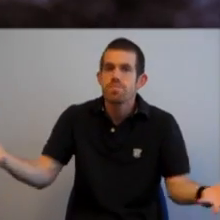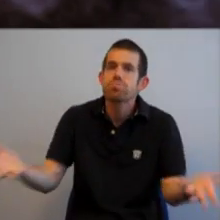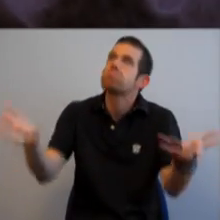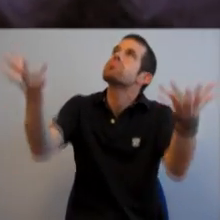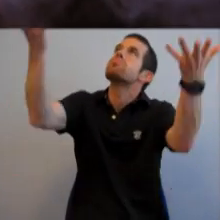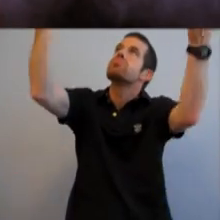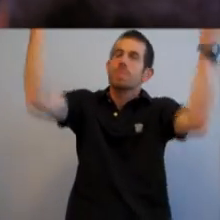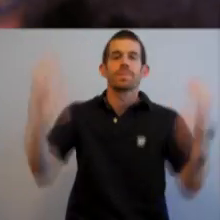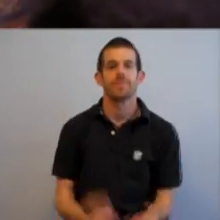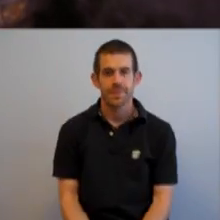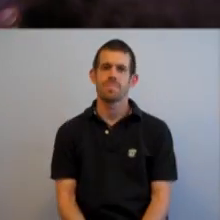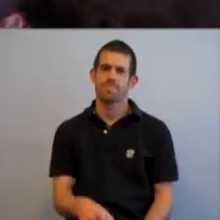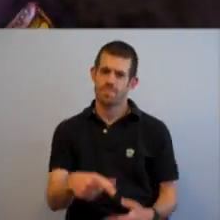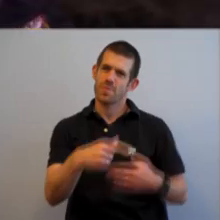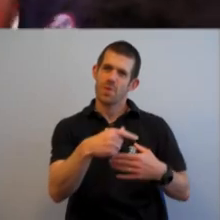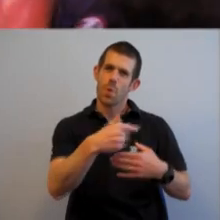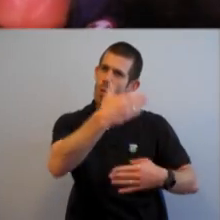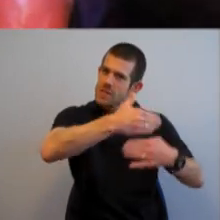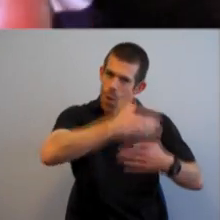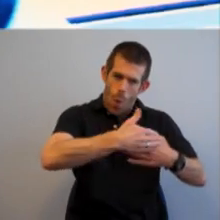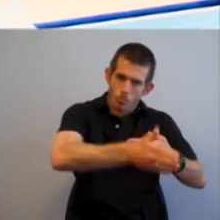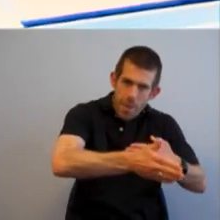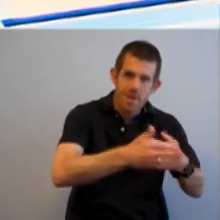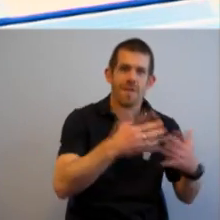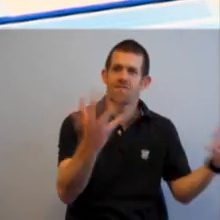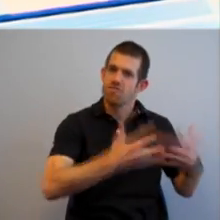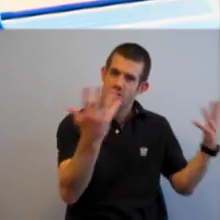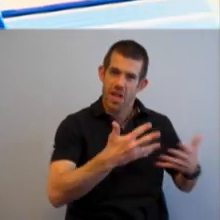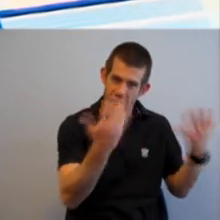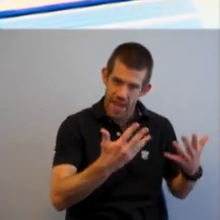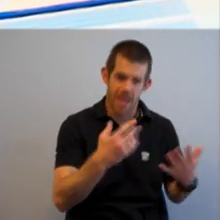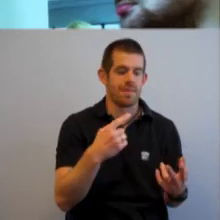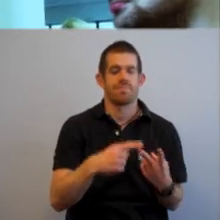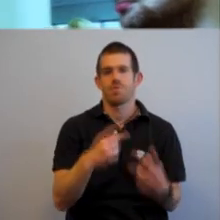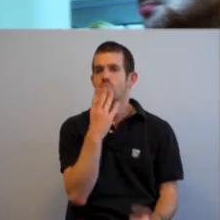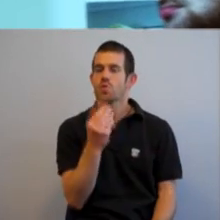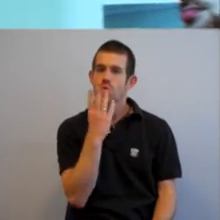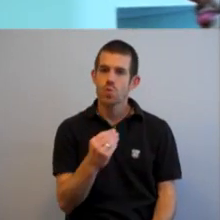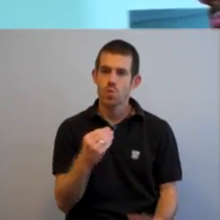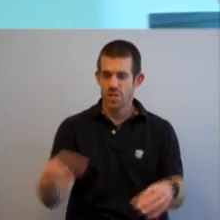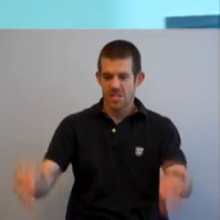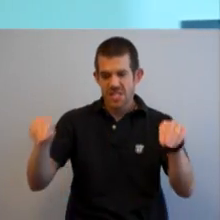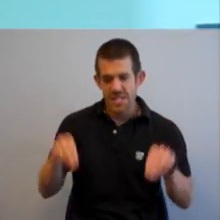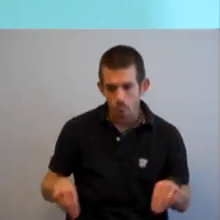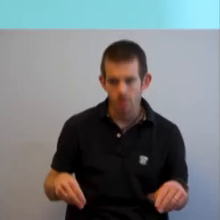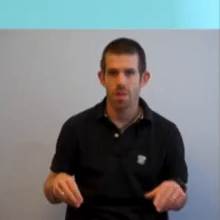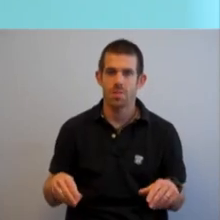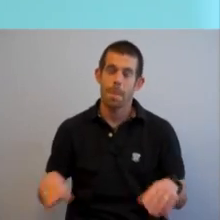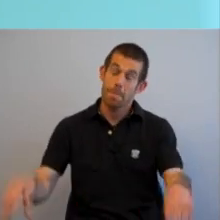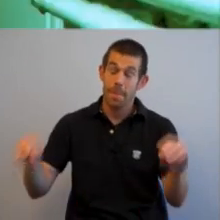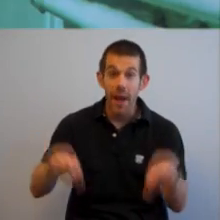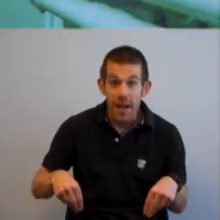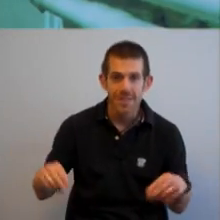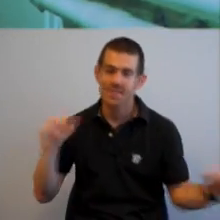is to stay low to the floor because smoke rises. Open a window to let fresh air inside the house, and if you've got